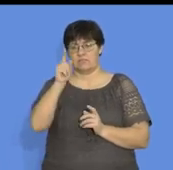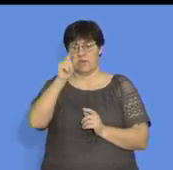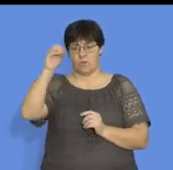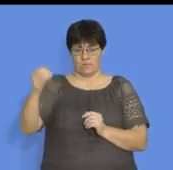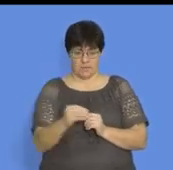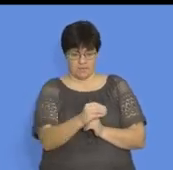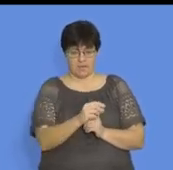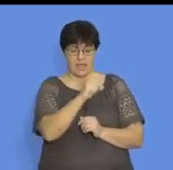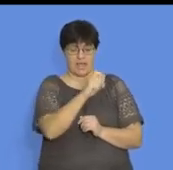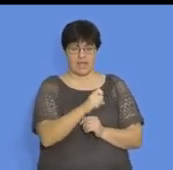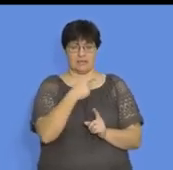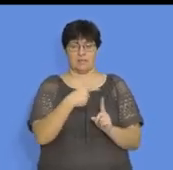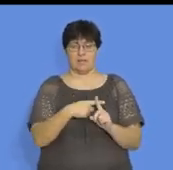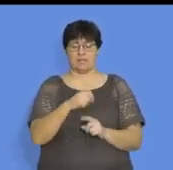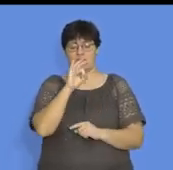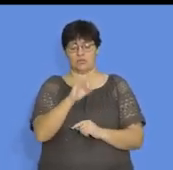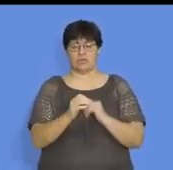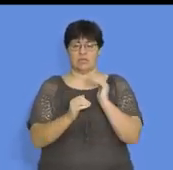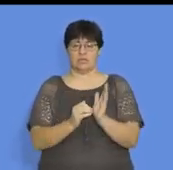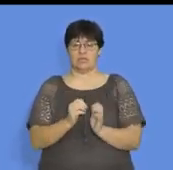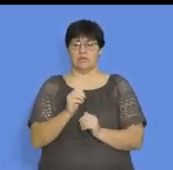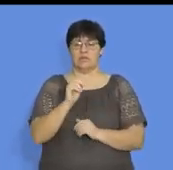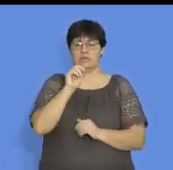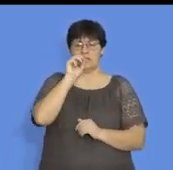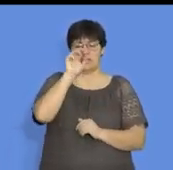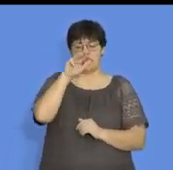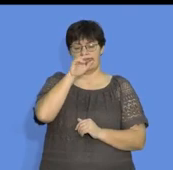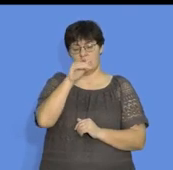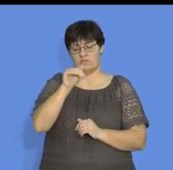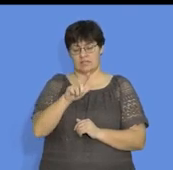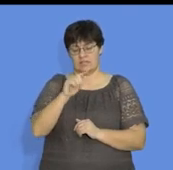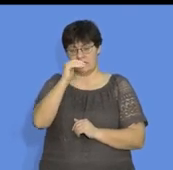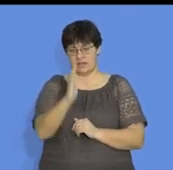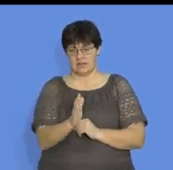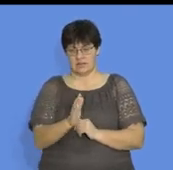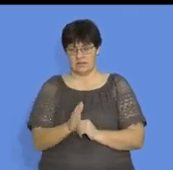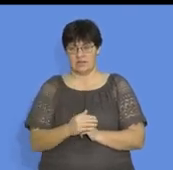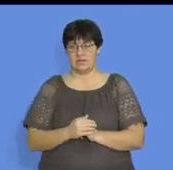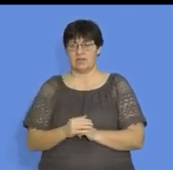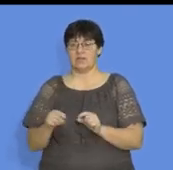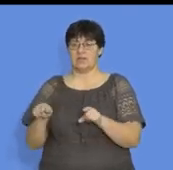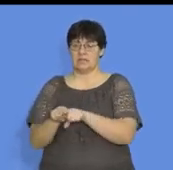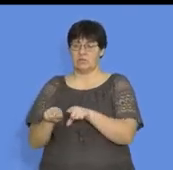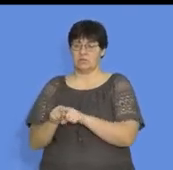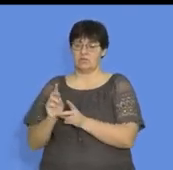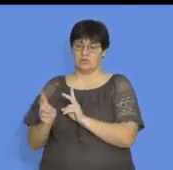y there, so it's x plus 3 into the 19 over